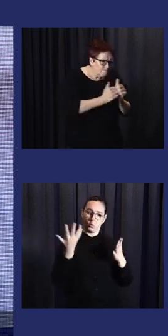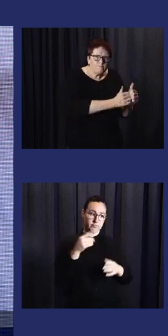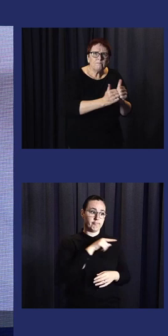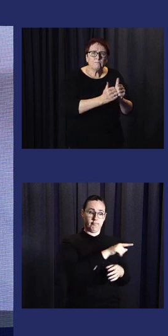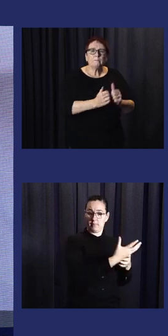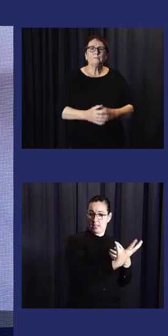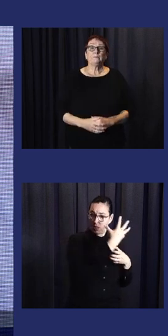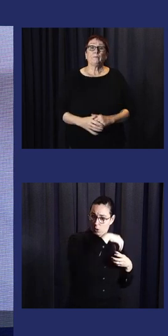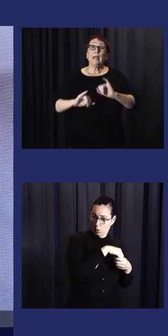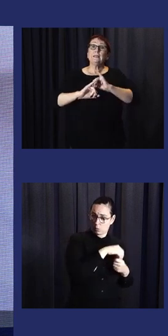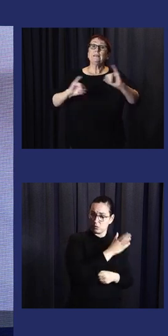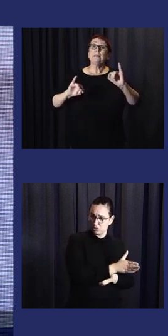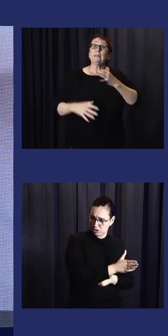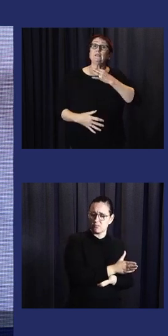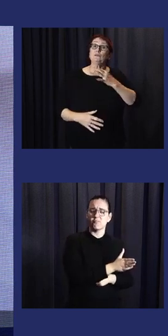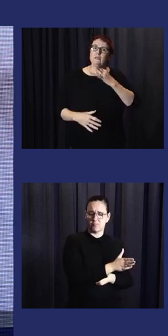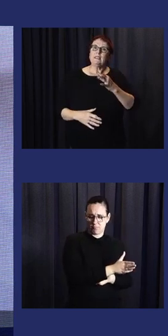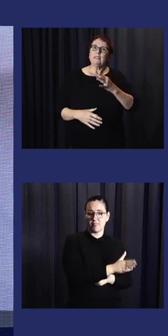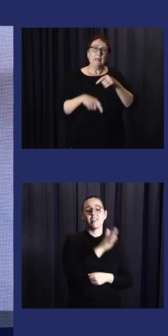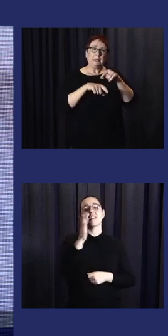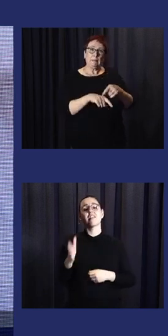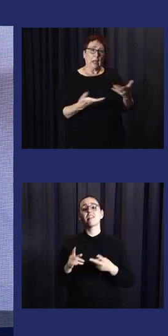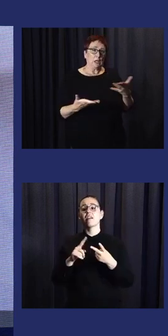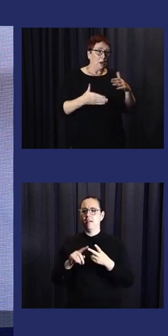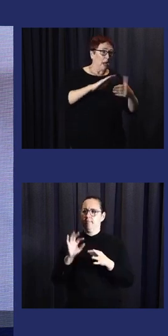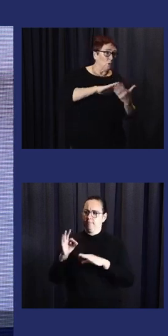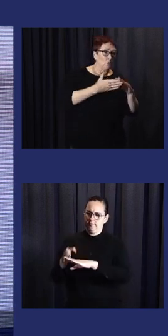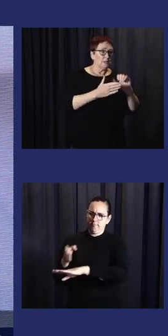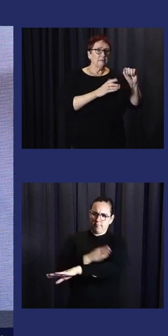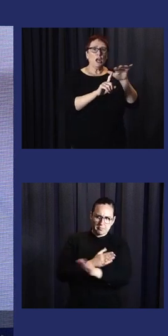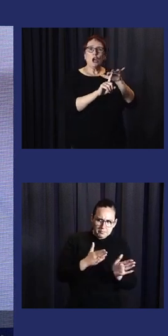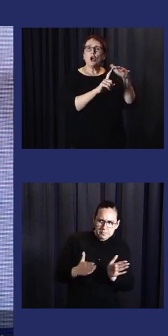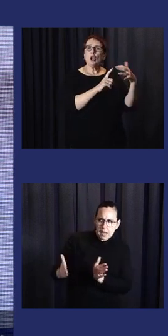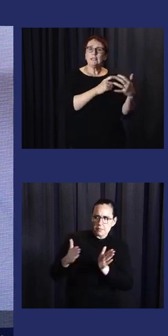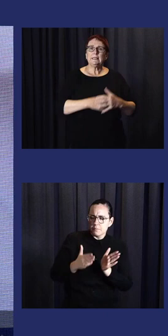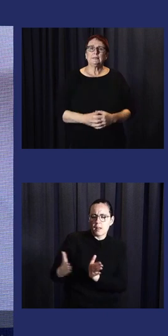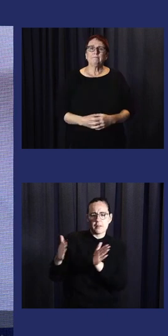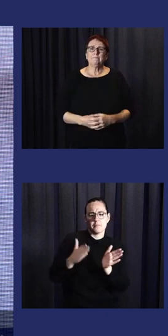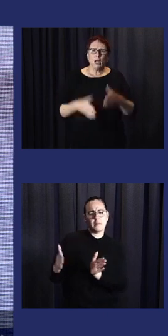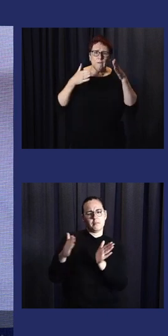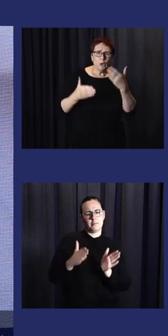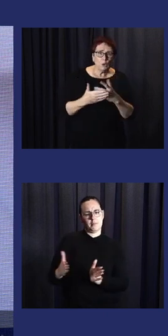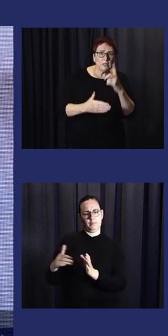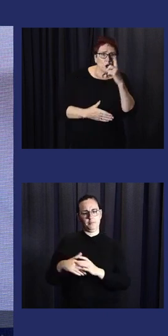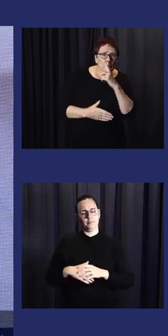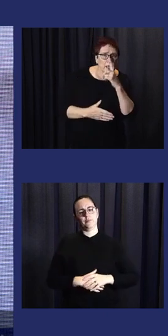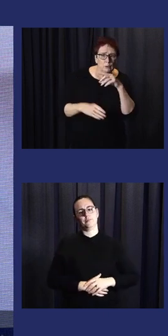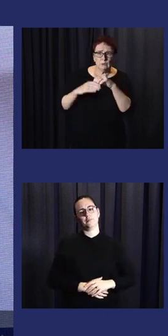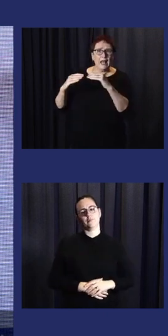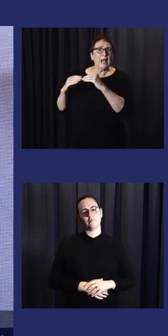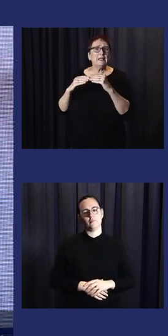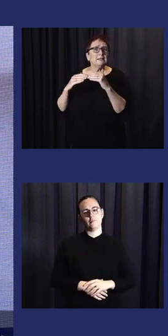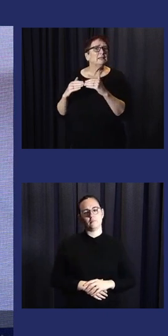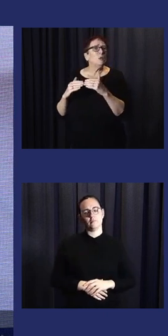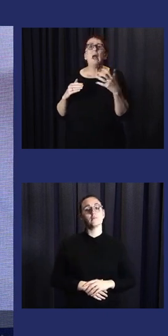Disaster risks are community and context specific. People-centred, inclusive and accessible approaches are essential to